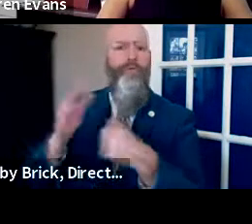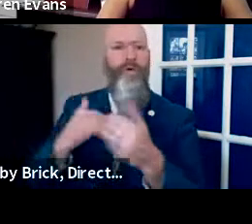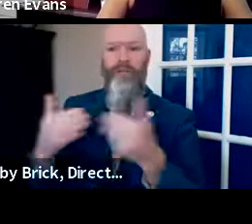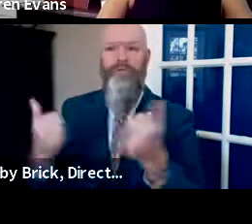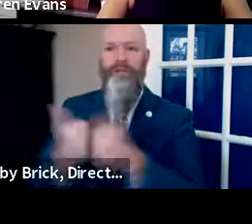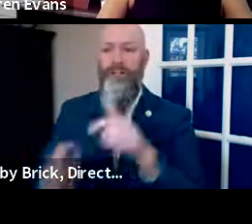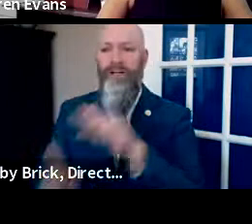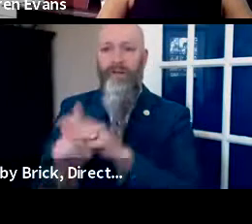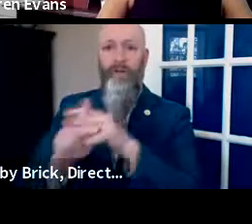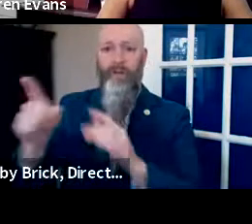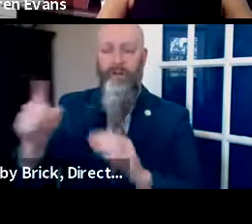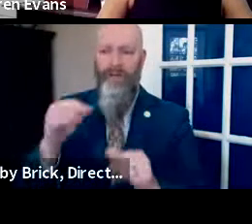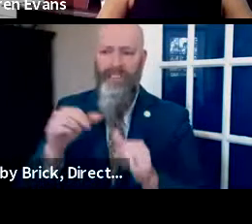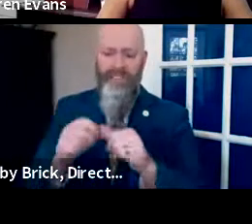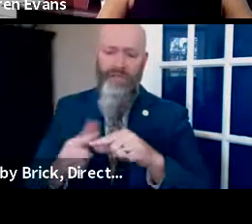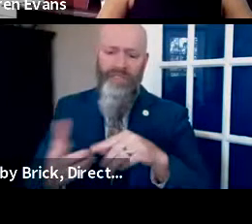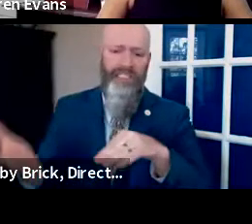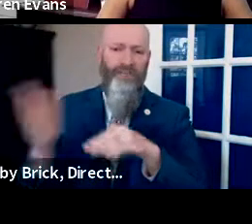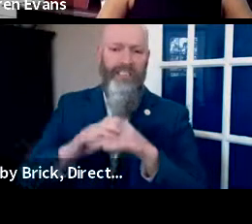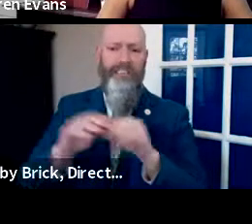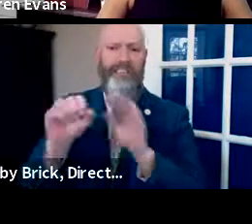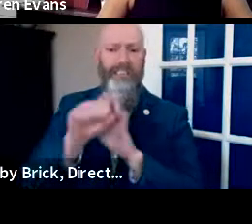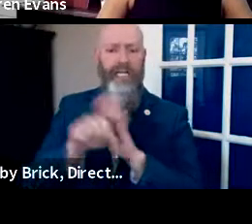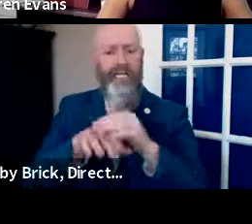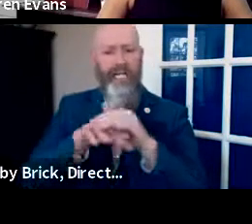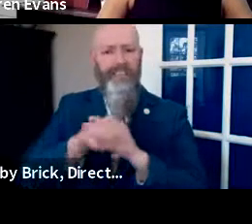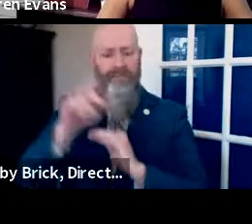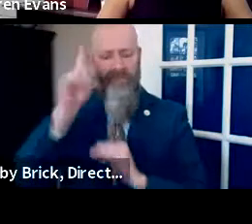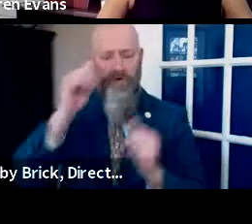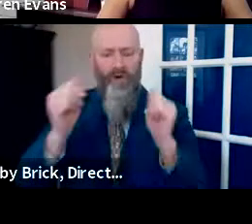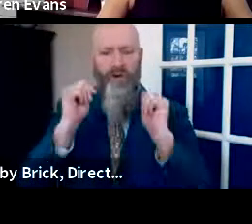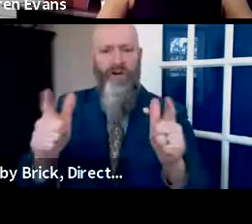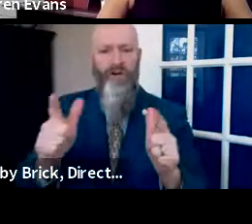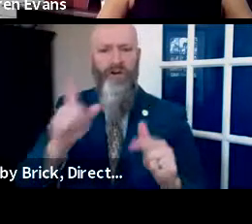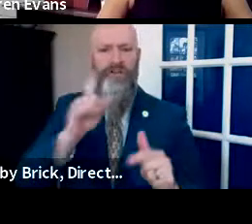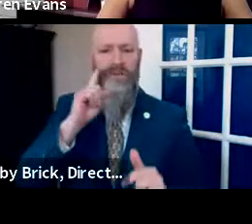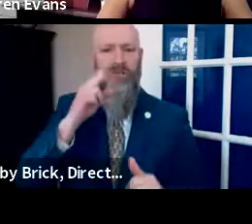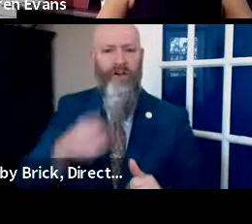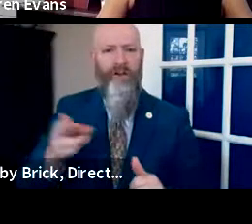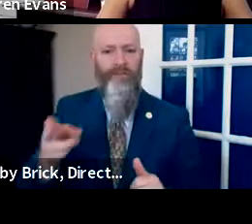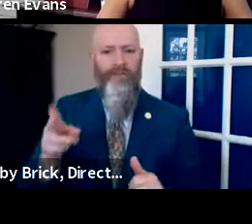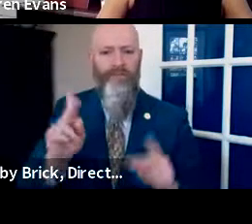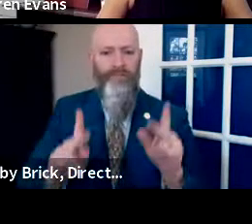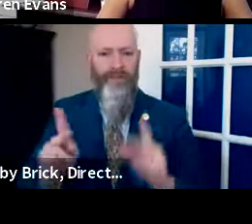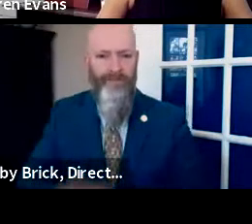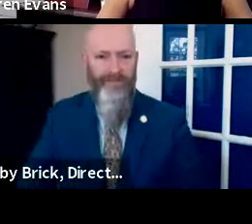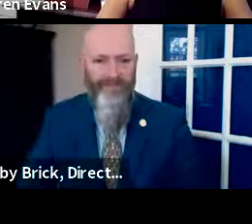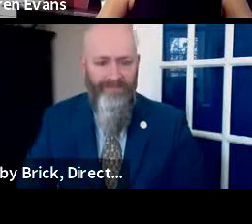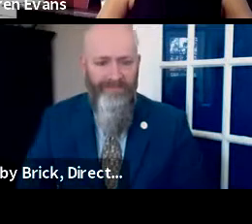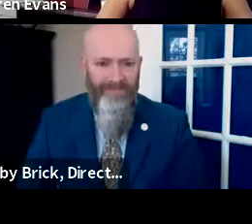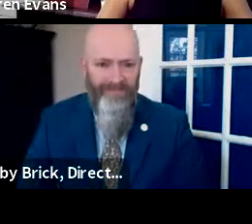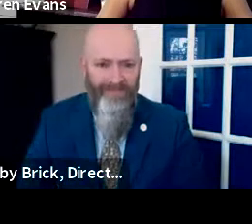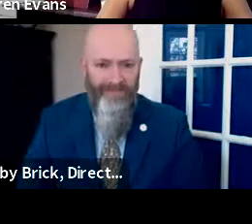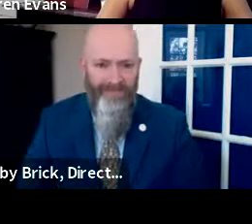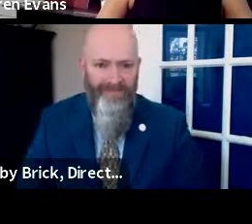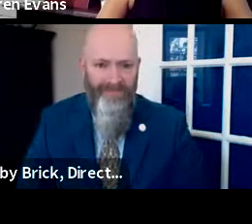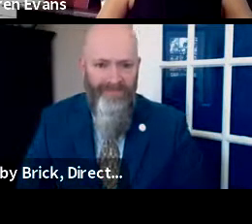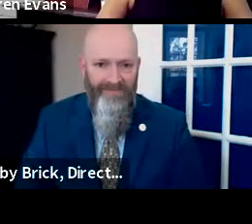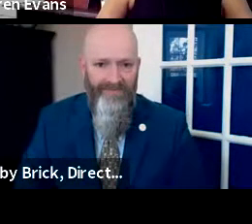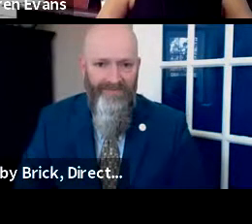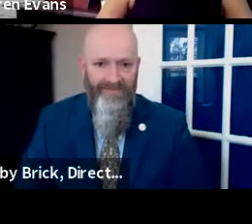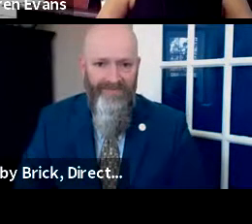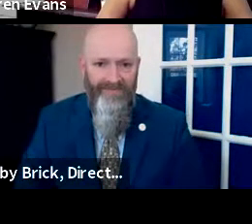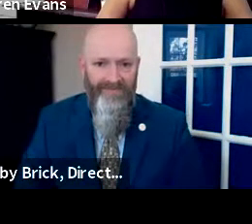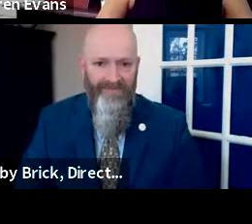optimistic and very hopeful that we can overcome any challenges that may come our way. But again, we do work hard to